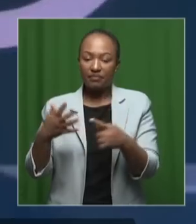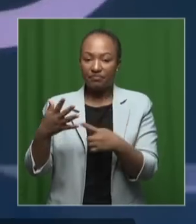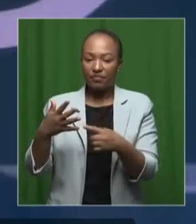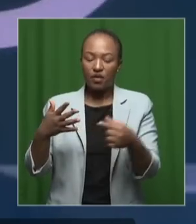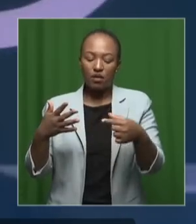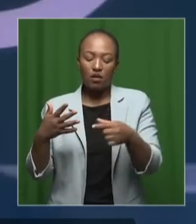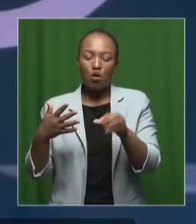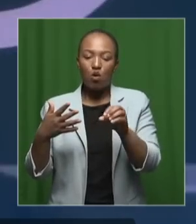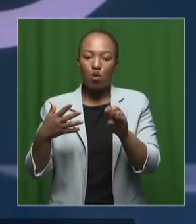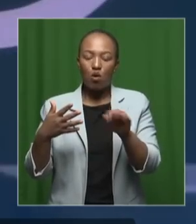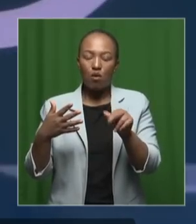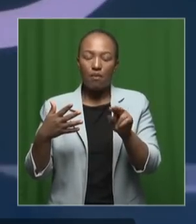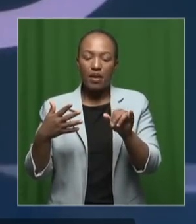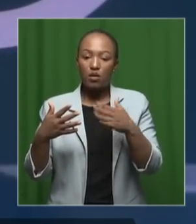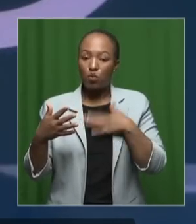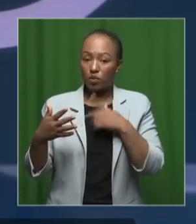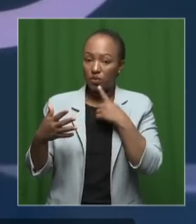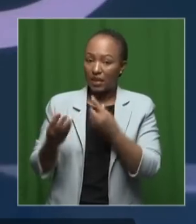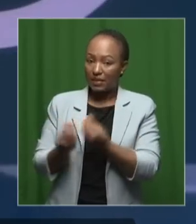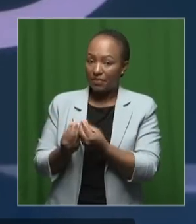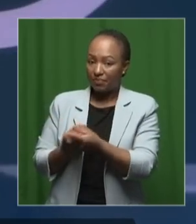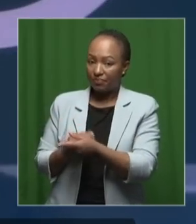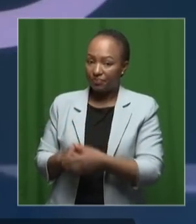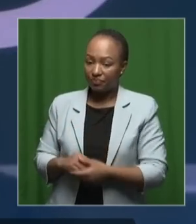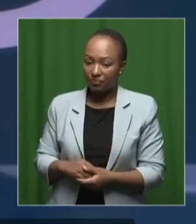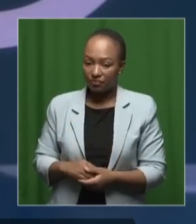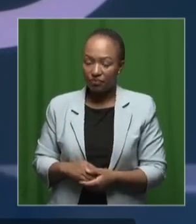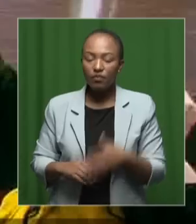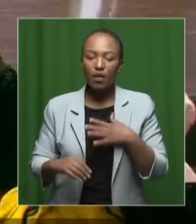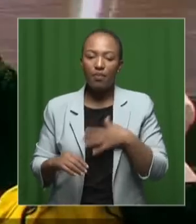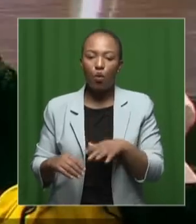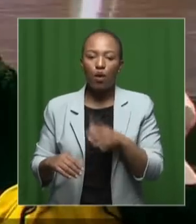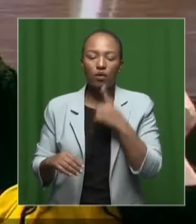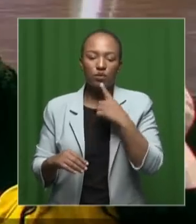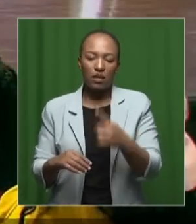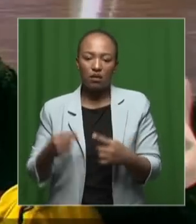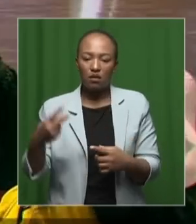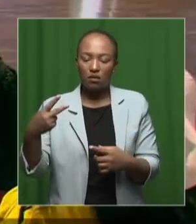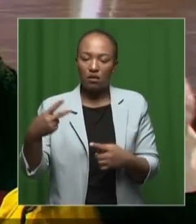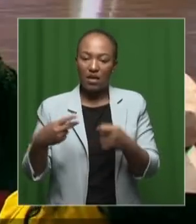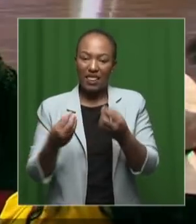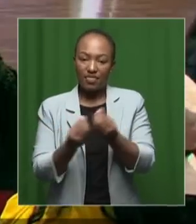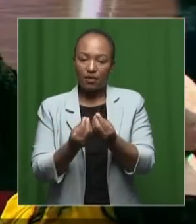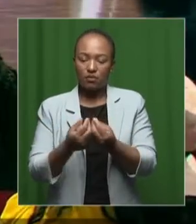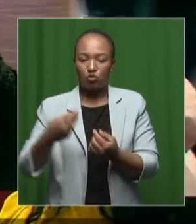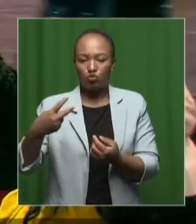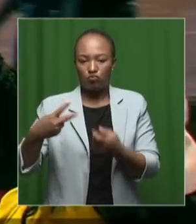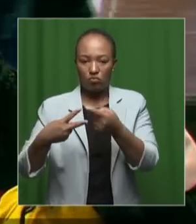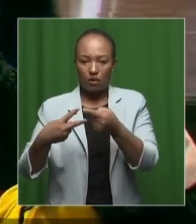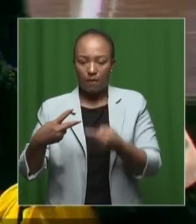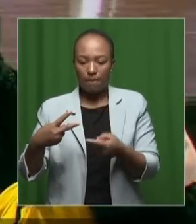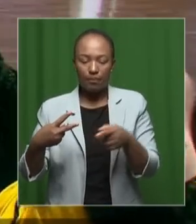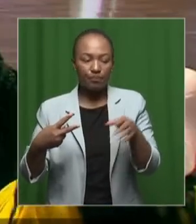Ngobeni, you wanted to say something before the break. I wanted to say two things, Sakina. Firstly, to the minister.